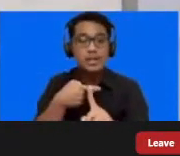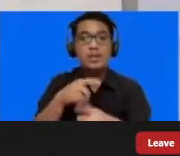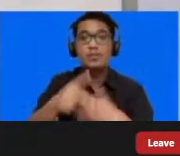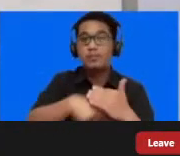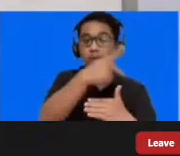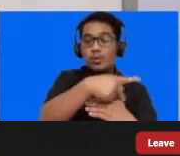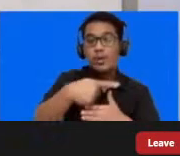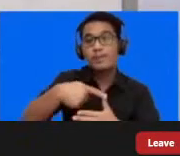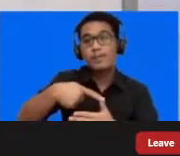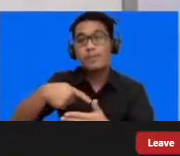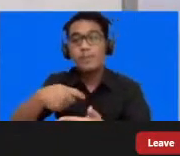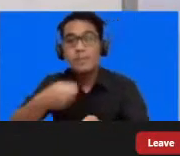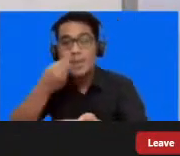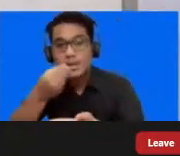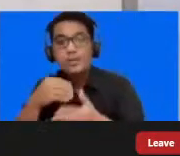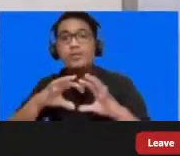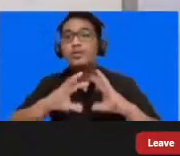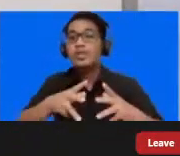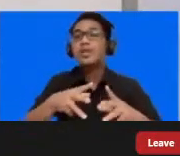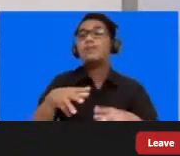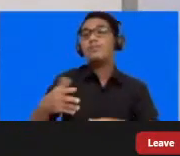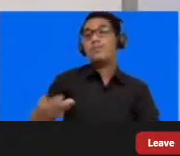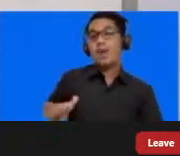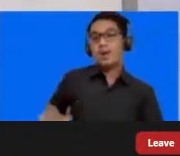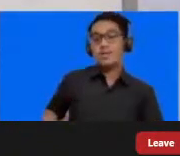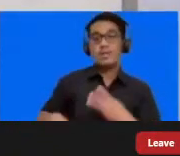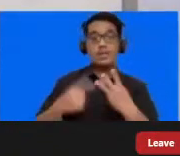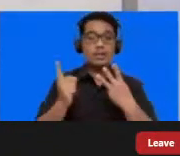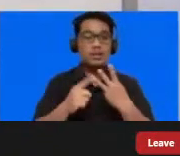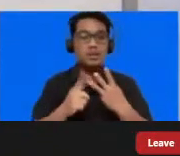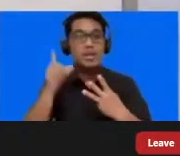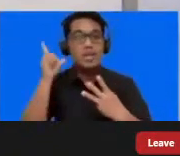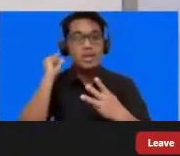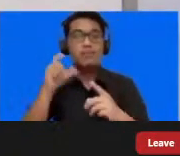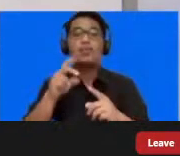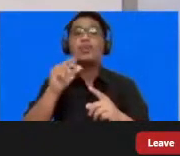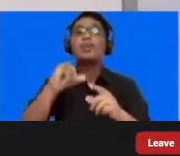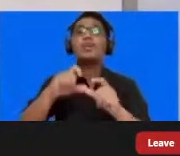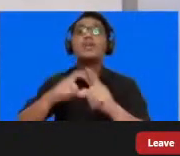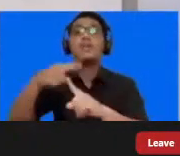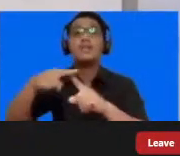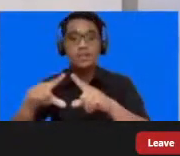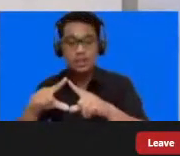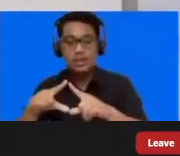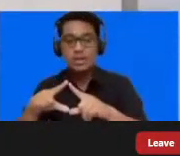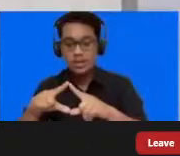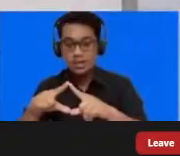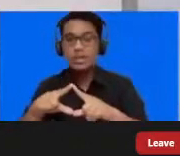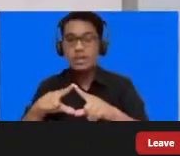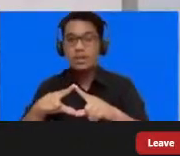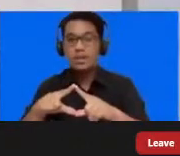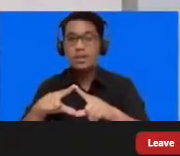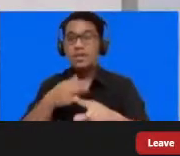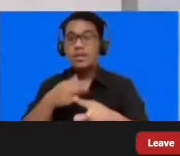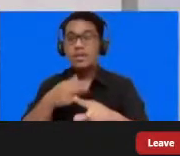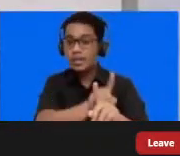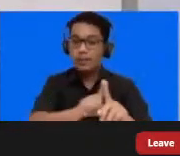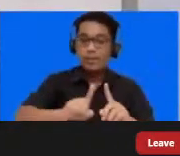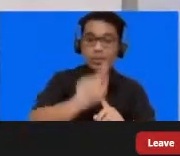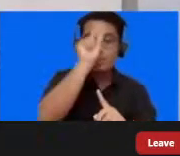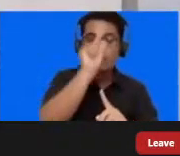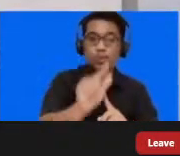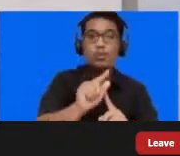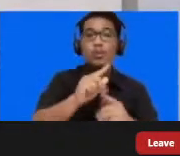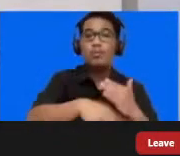Mrs. Krista Rader, WFP Representative Indonesia Country Office, and the last speakers is Mr.